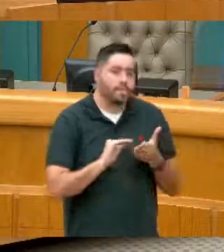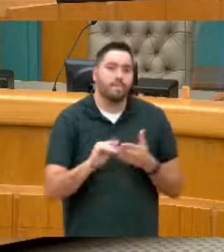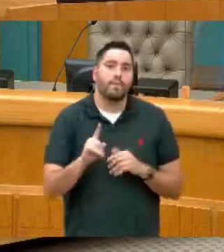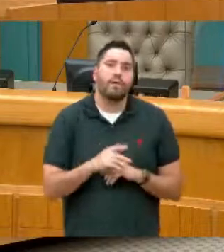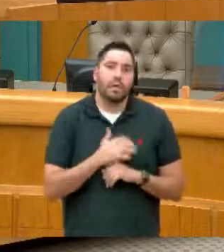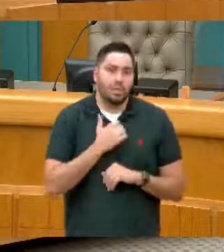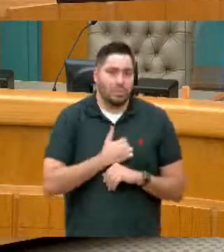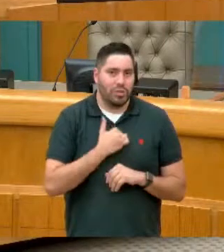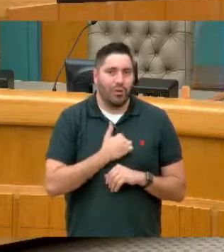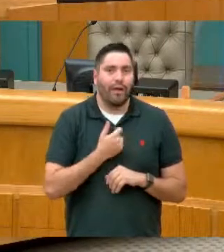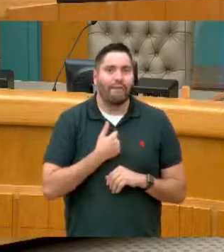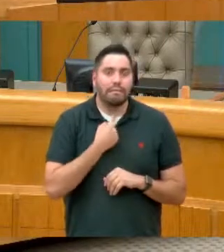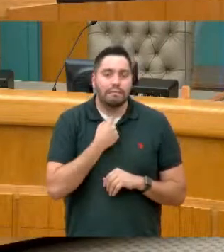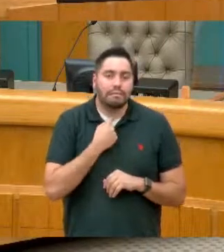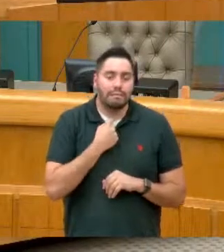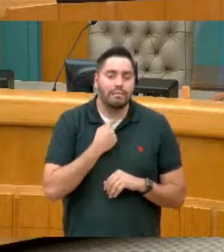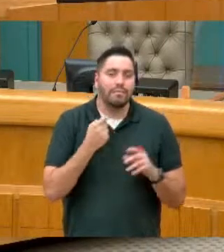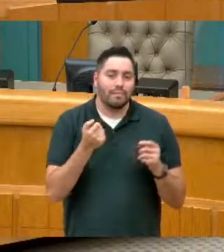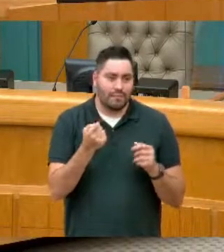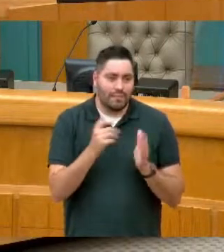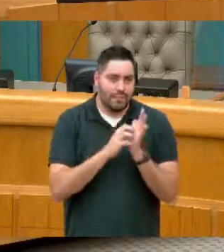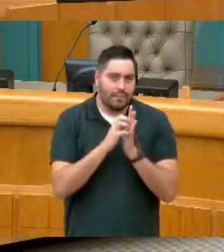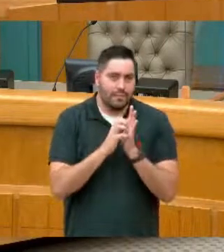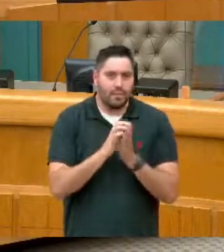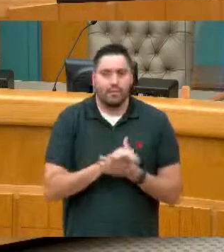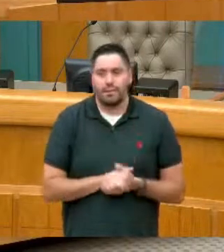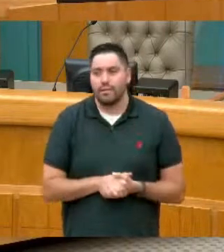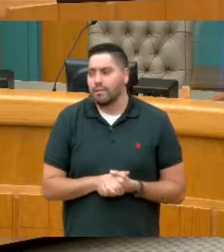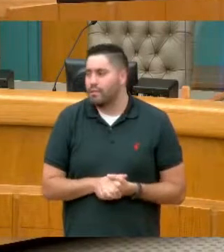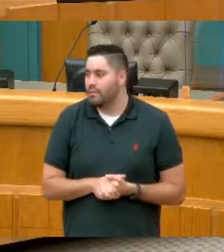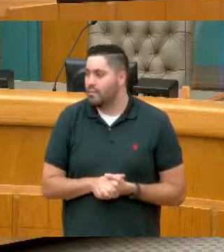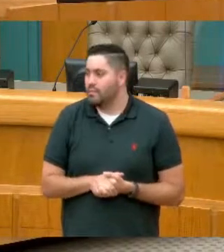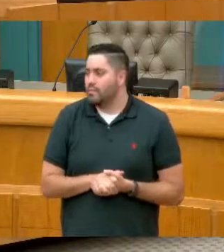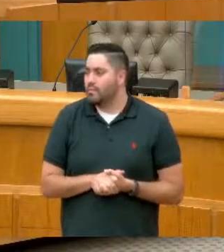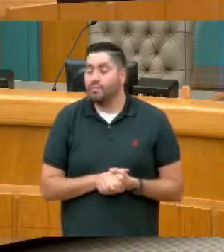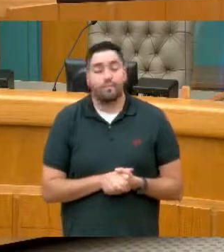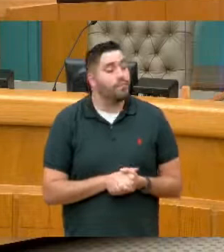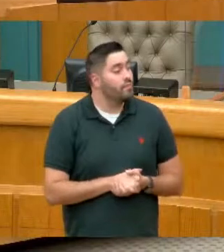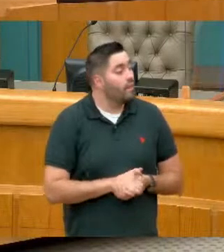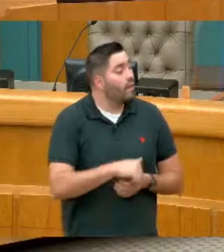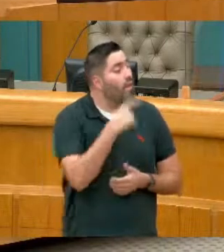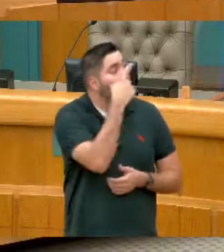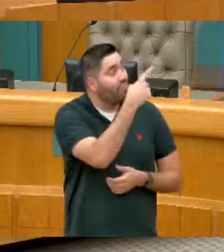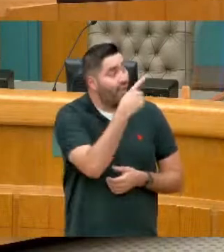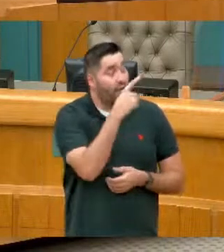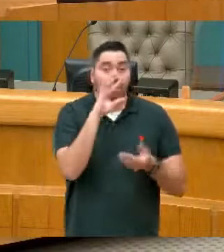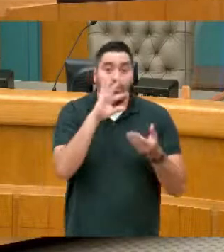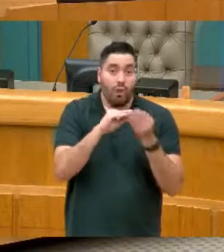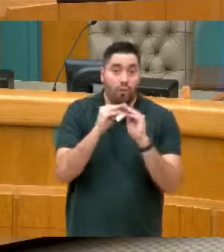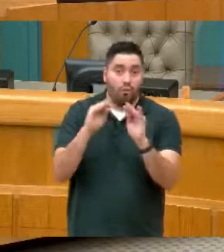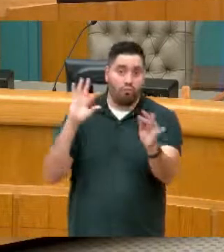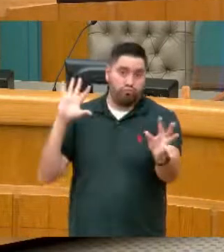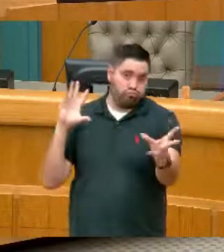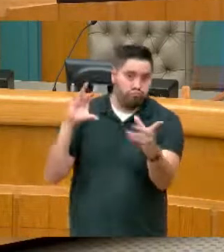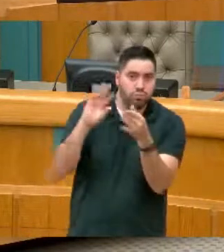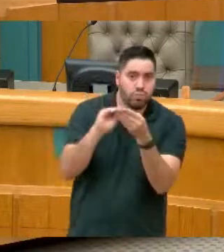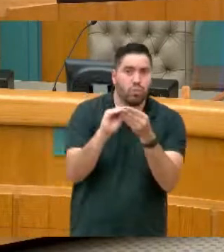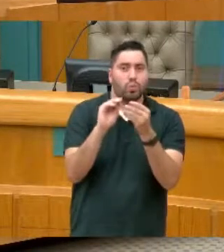that bell-shaped curve. The 7-day average for cases is still, excuse me, is still